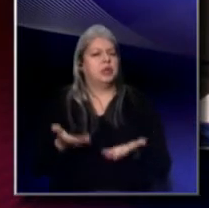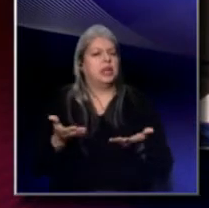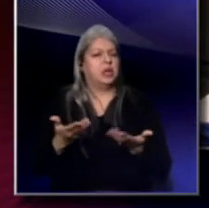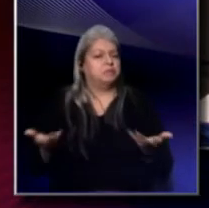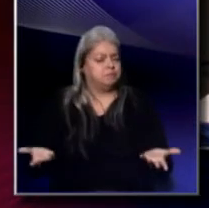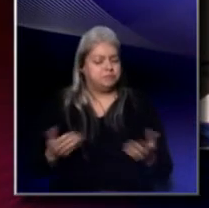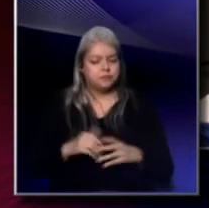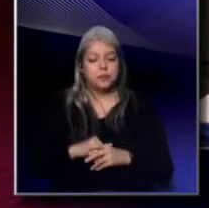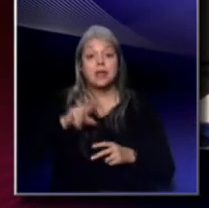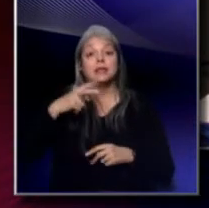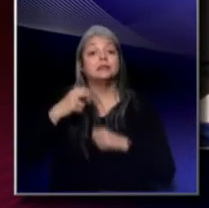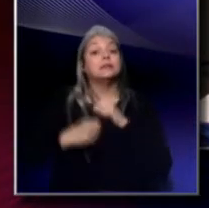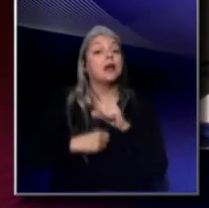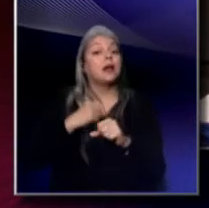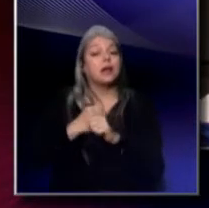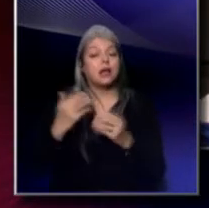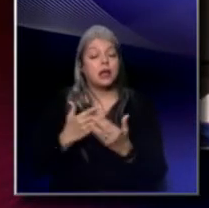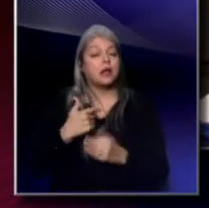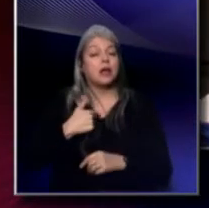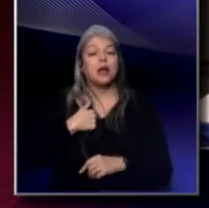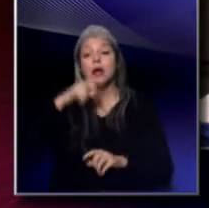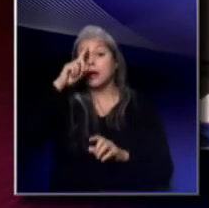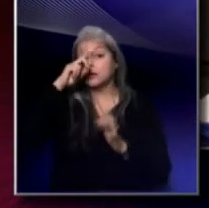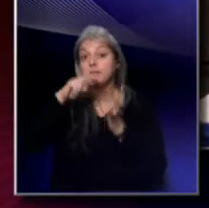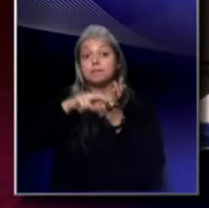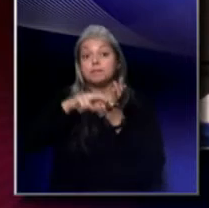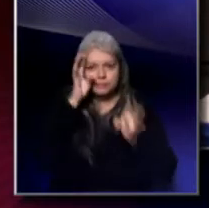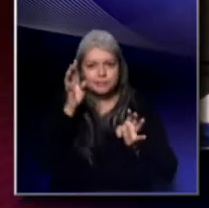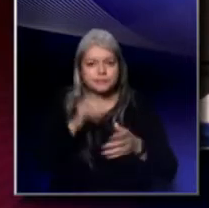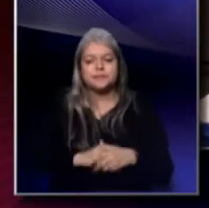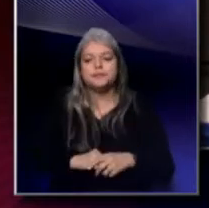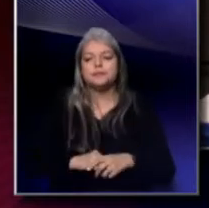year here, we've really been focusing on building.